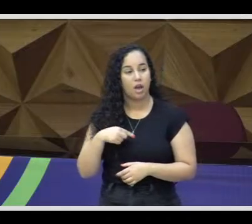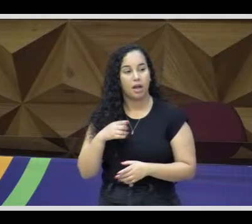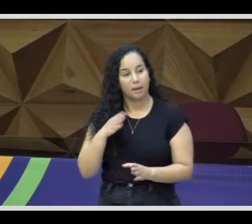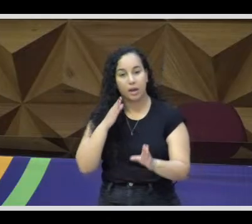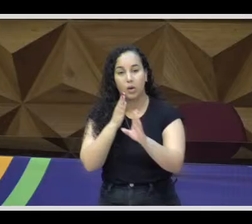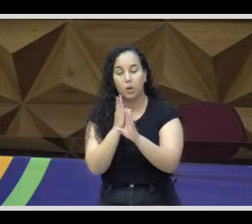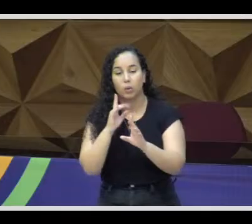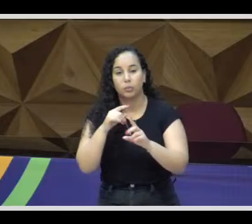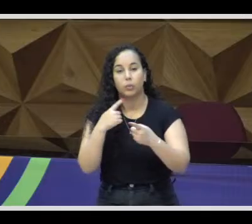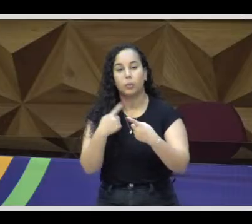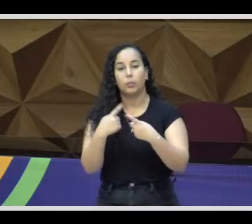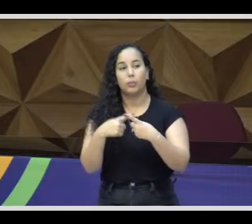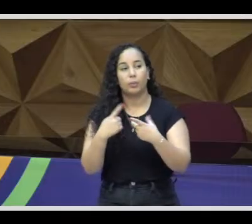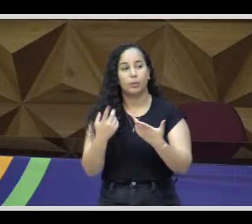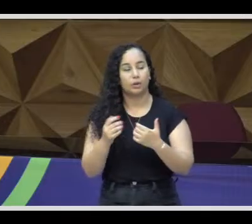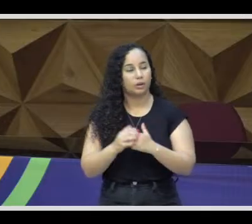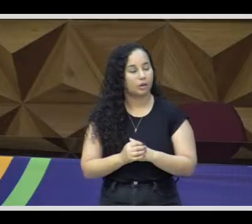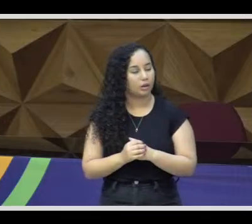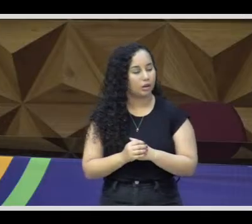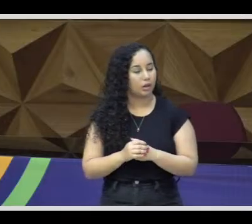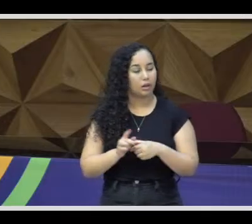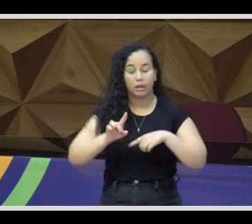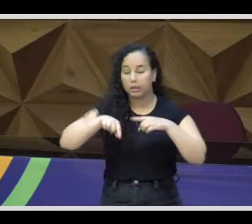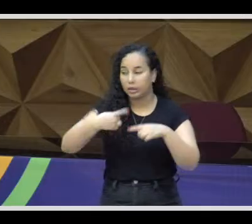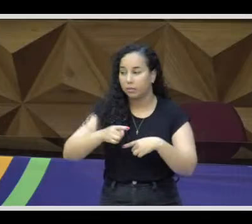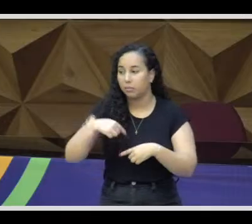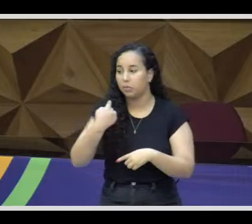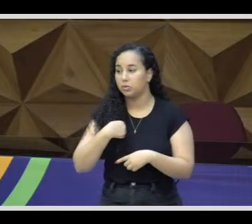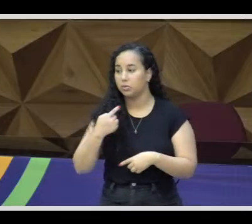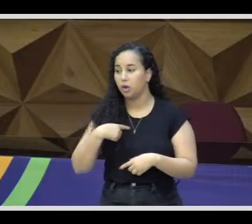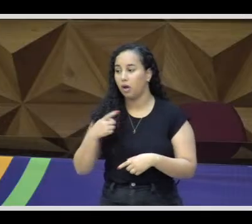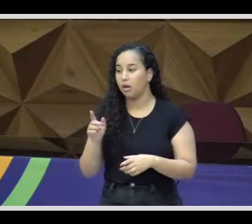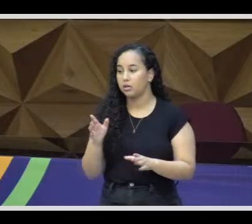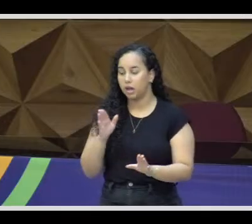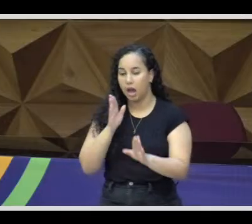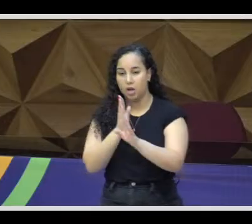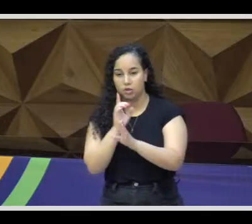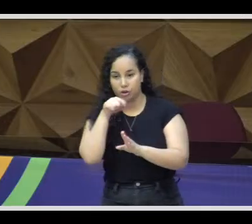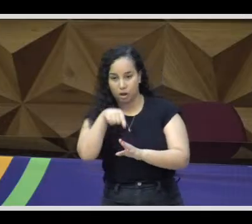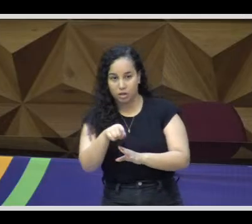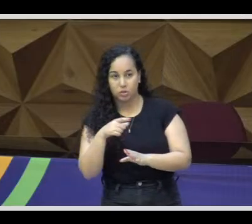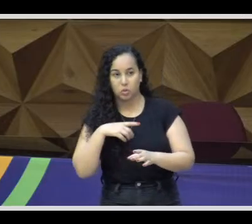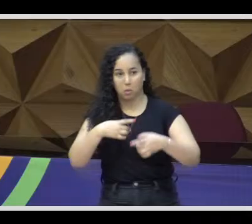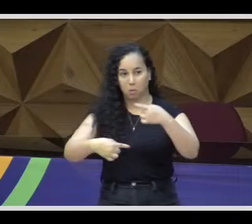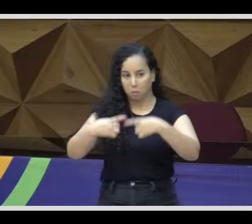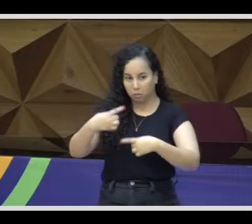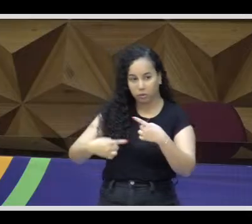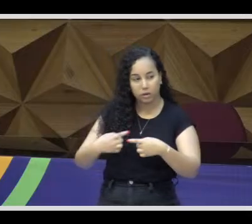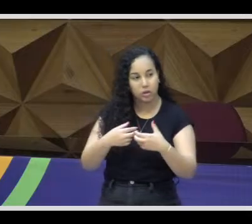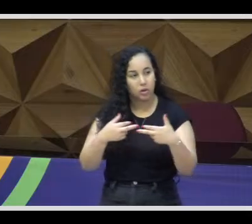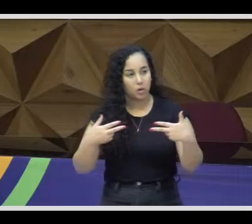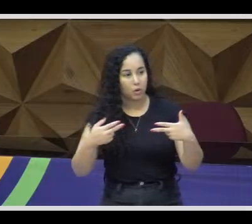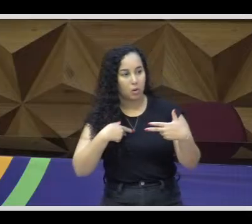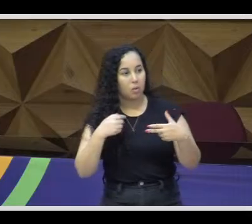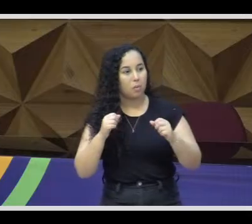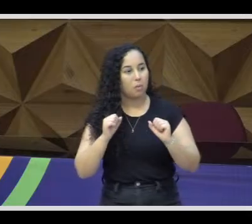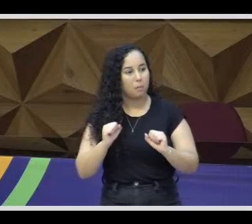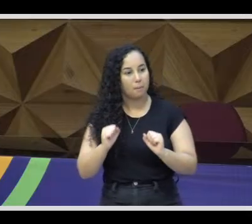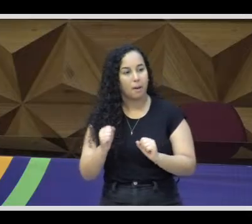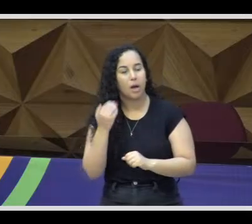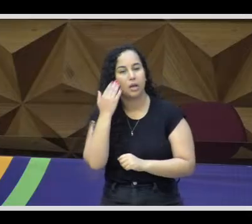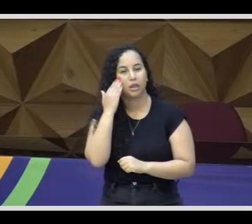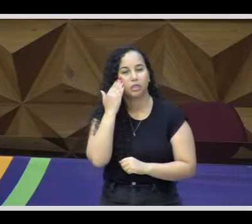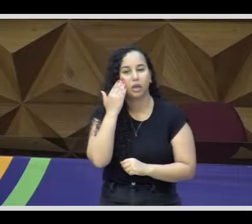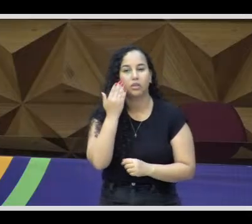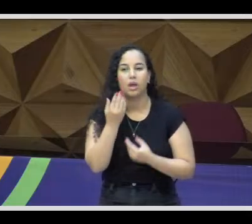finding, because after we define that, political parties can understand